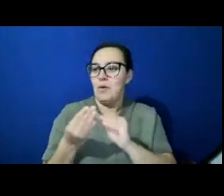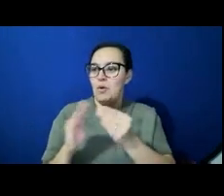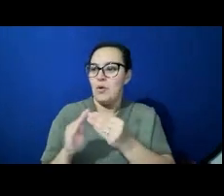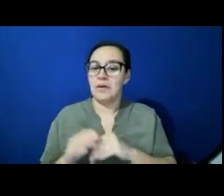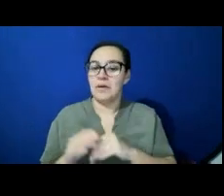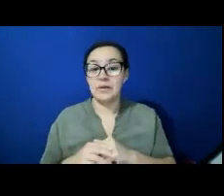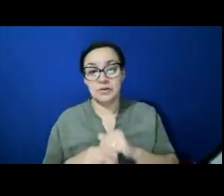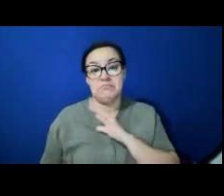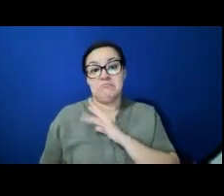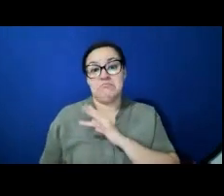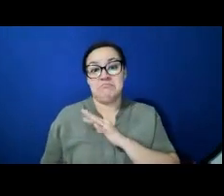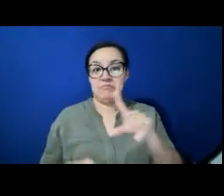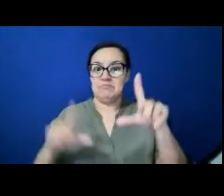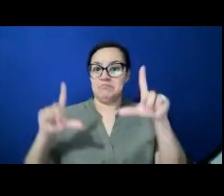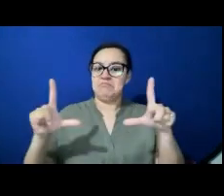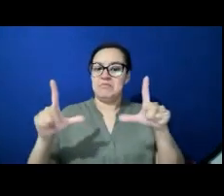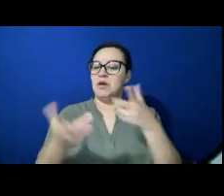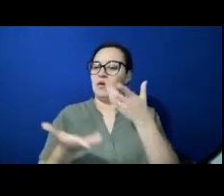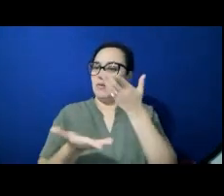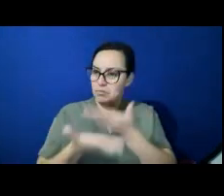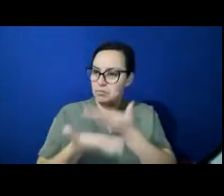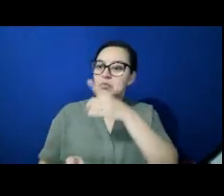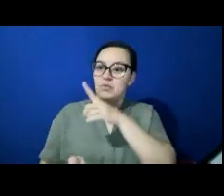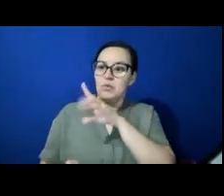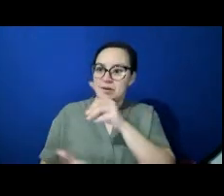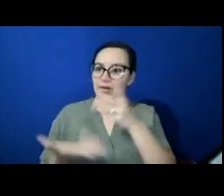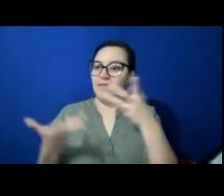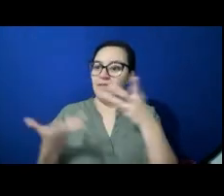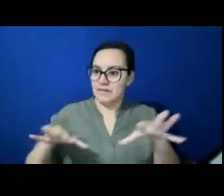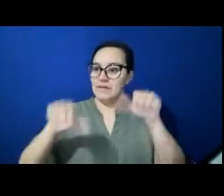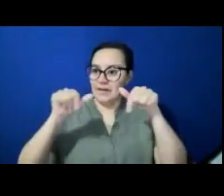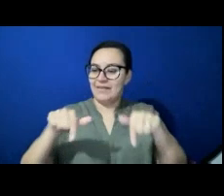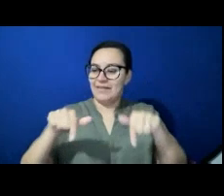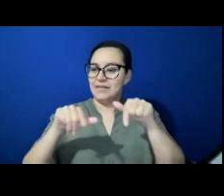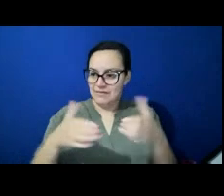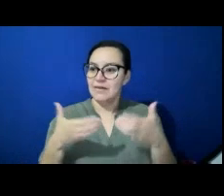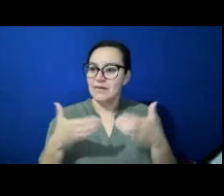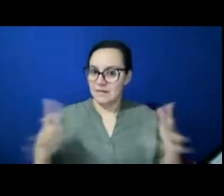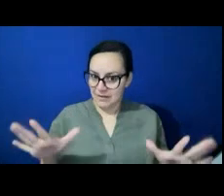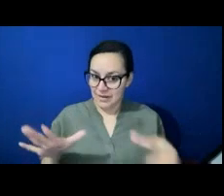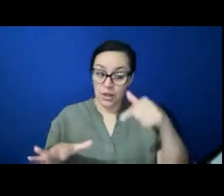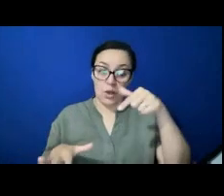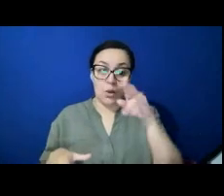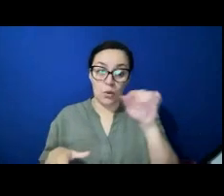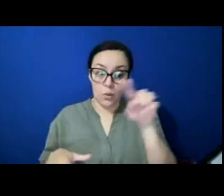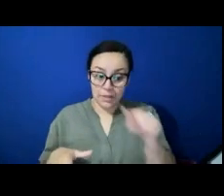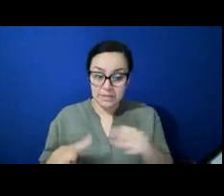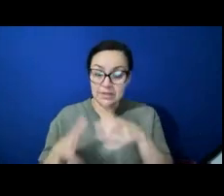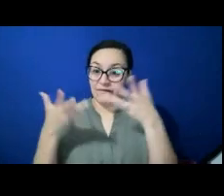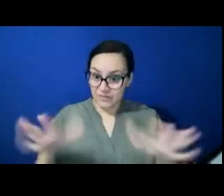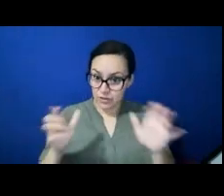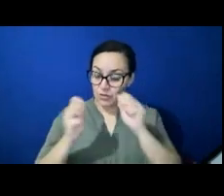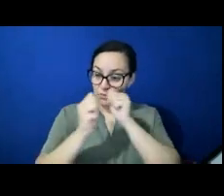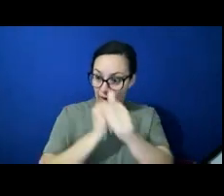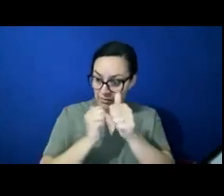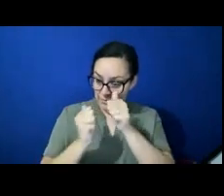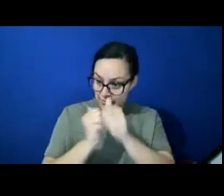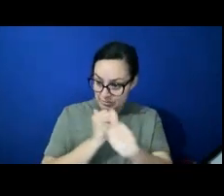have sirve that como evidencia de que incorporated. usted tomó el módulo, And that is an pasó evidence el that quiz you y tuvo